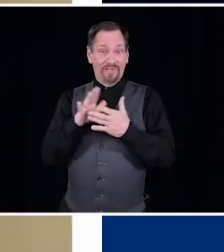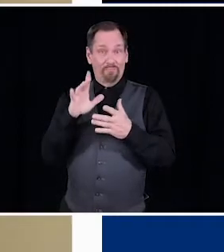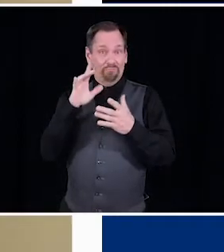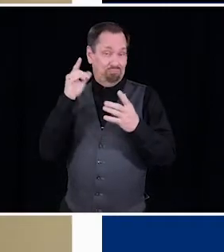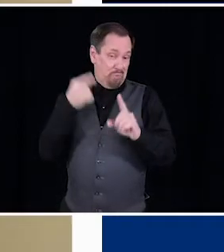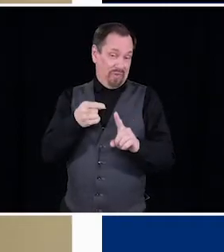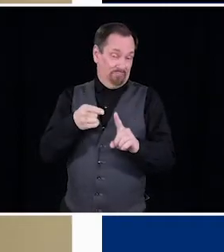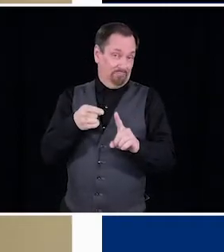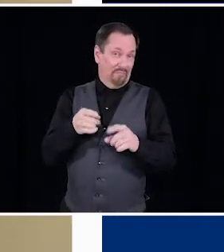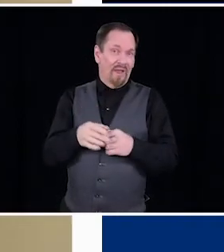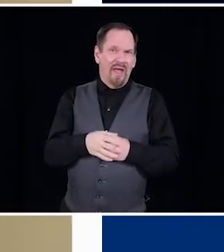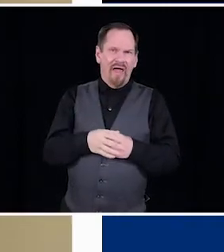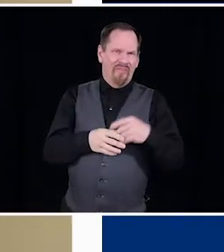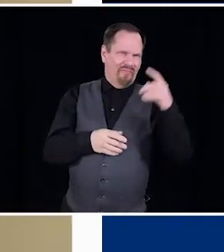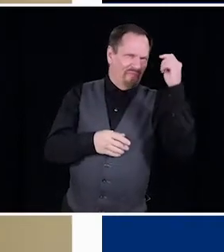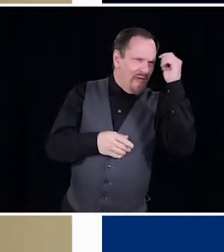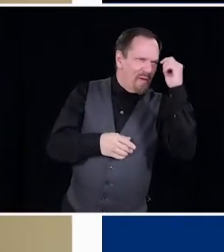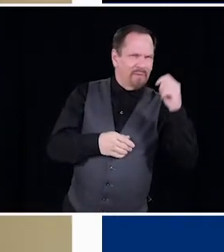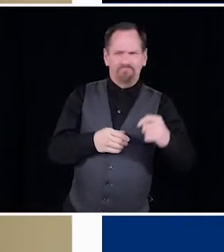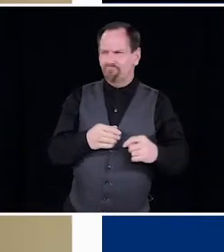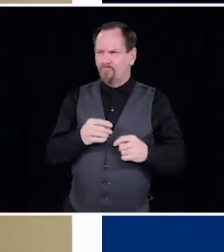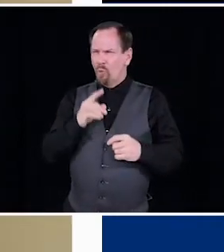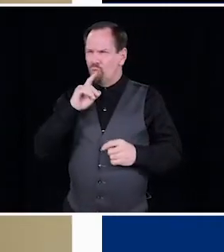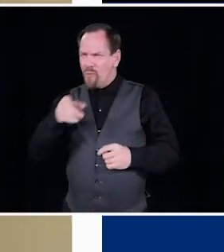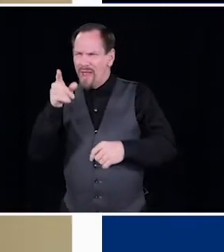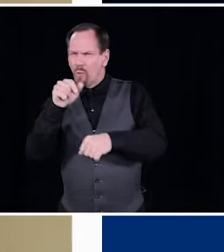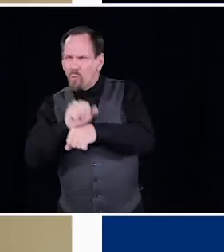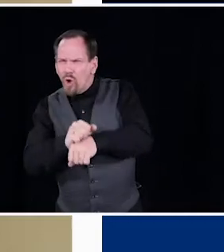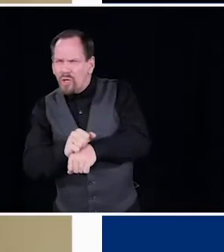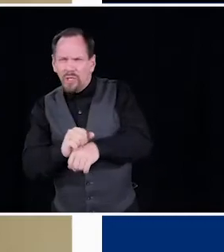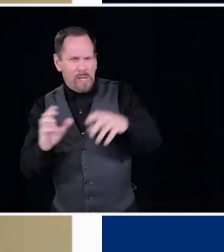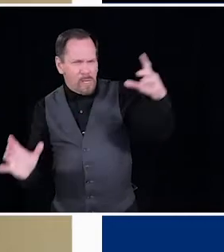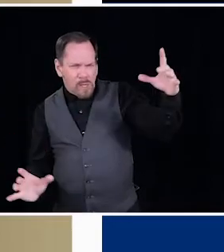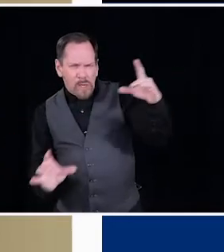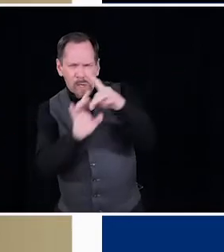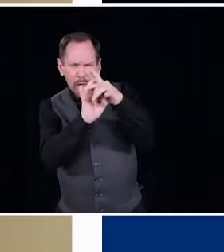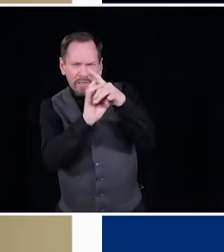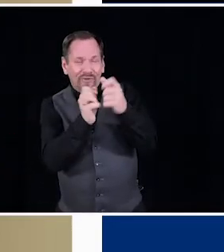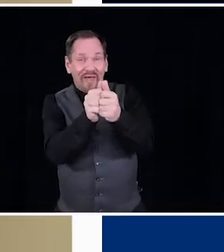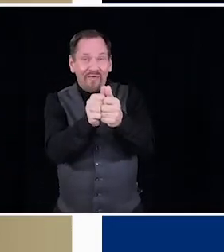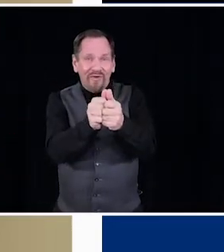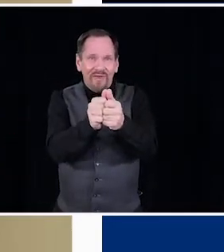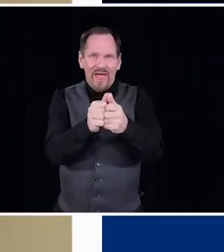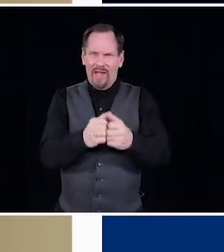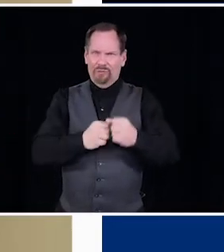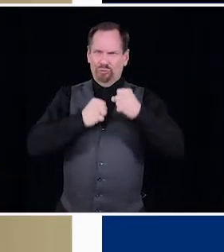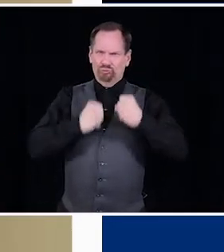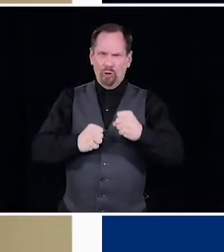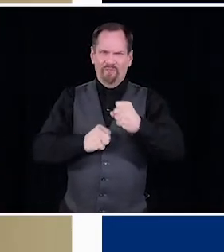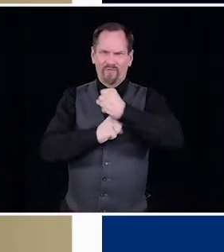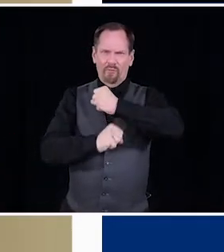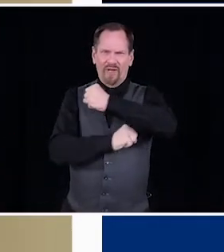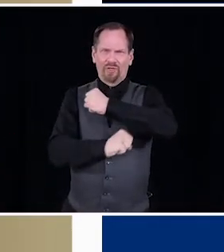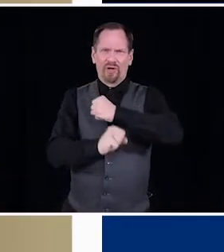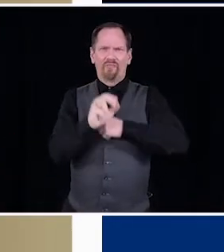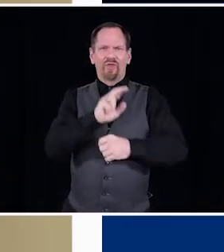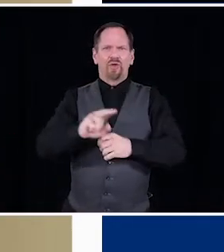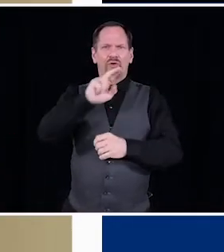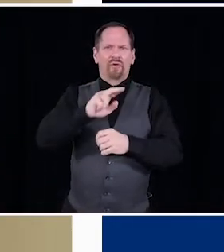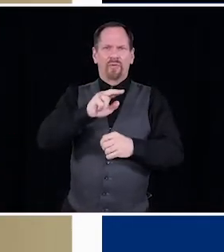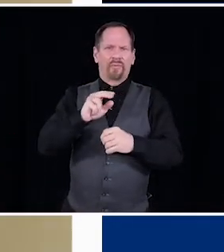school beautifully combines the theoretical with the practical and does so on a solid foundation of the university's